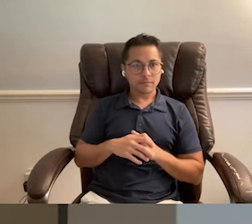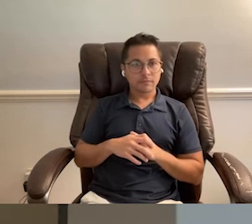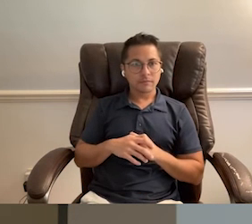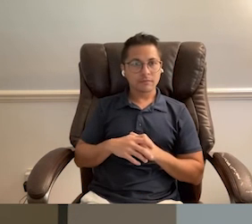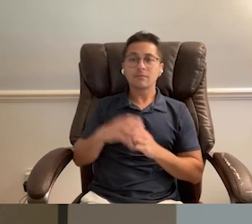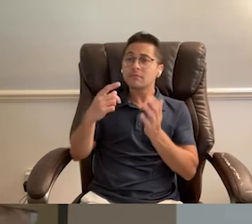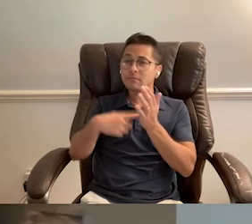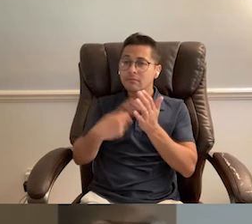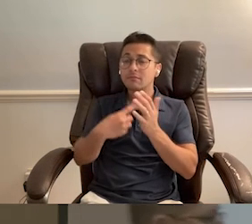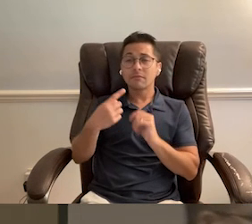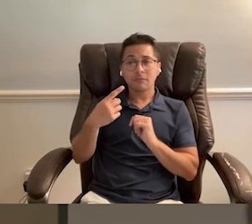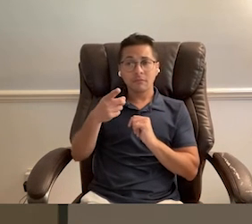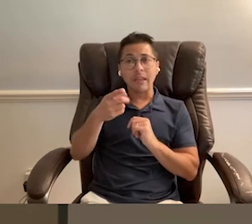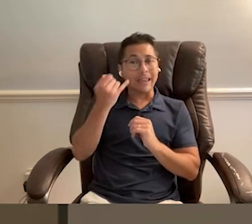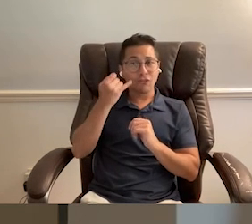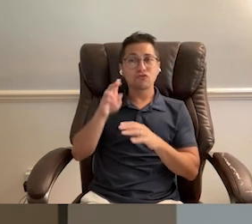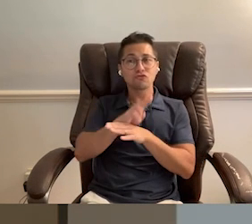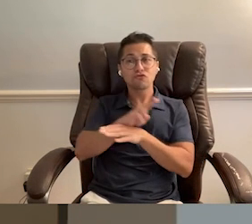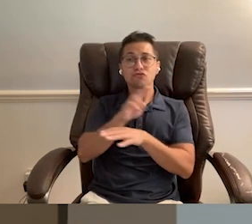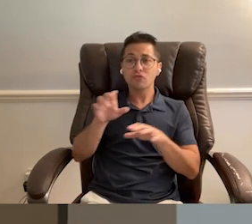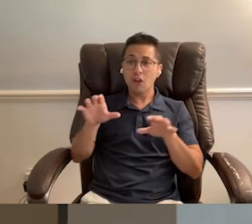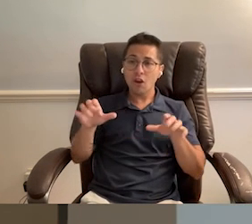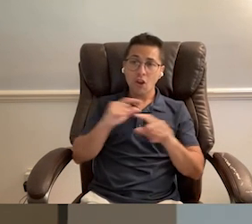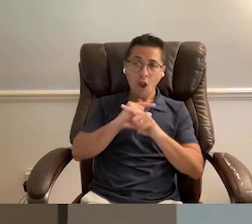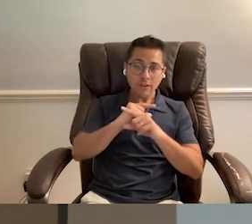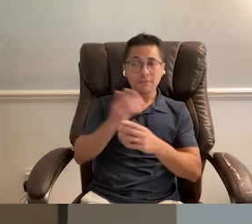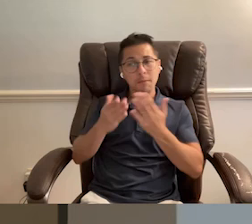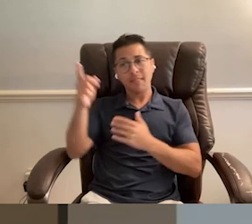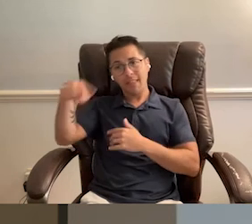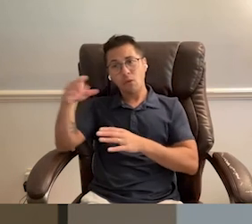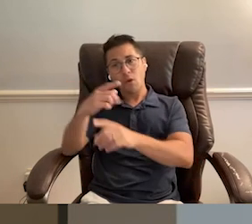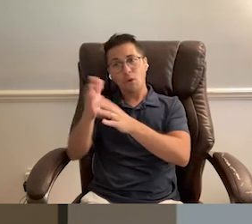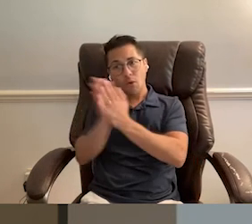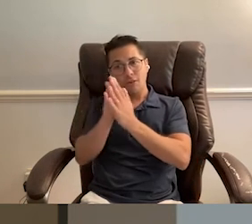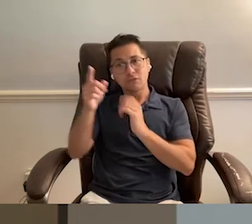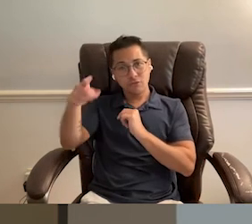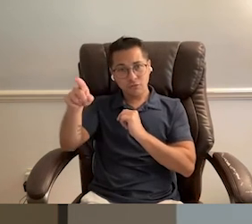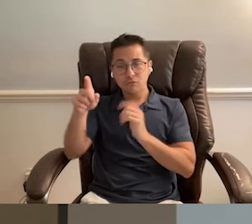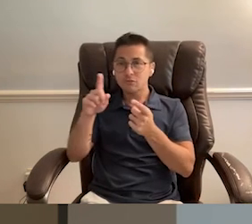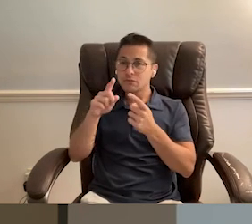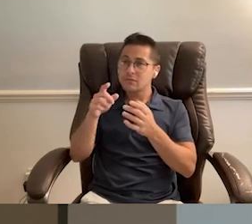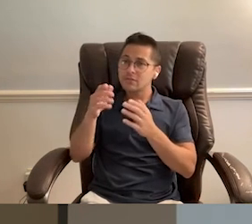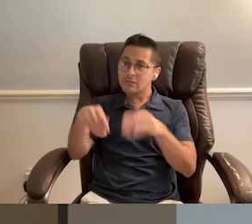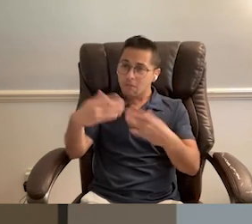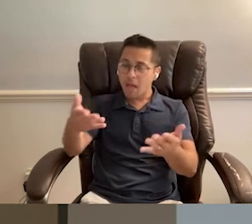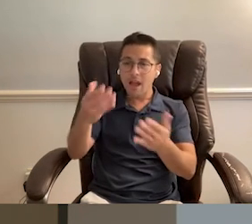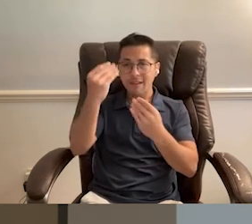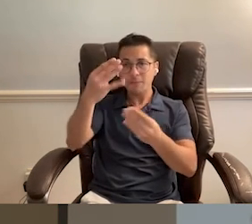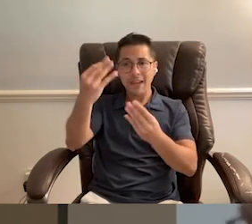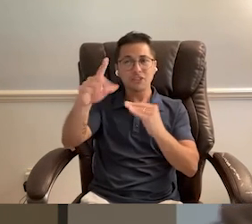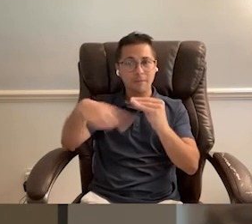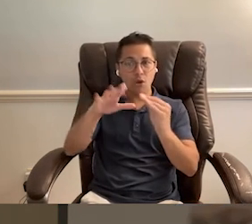if you're doing guardianship, they might request you to supply information about your able account.